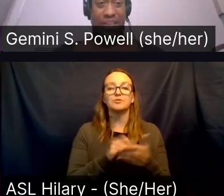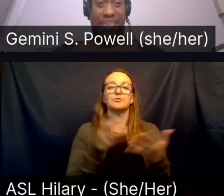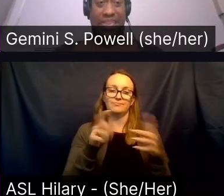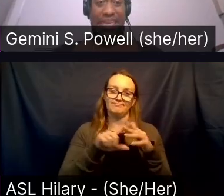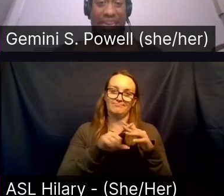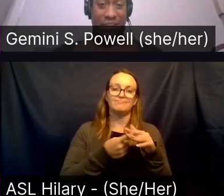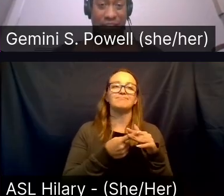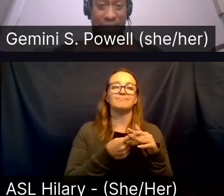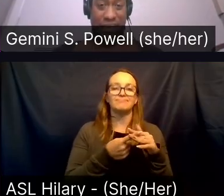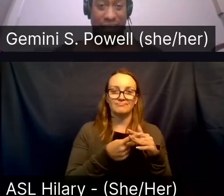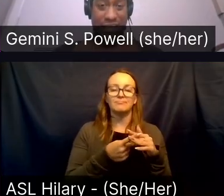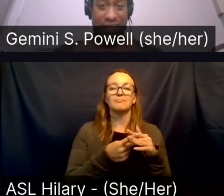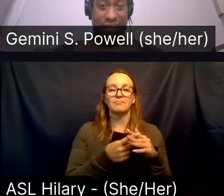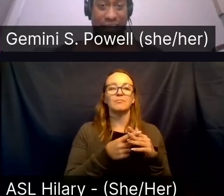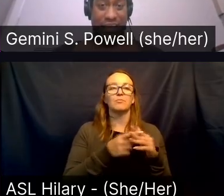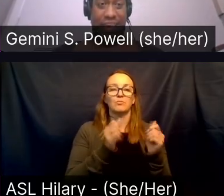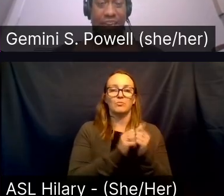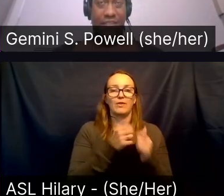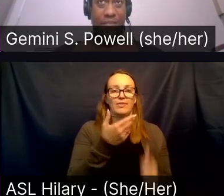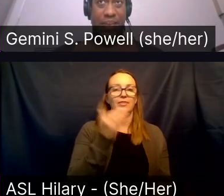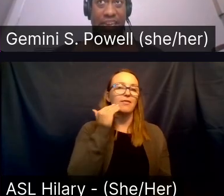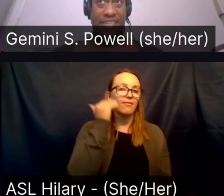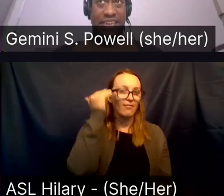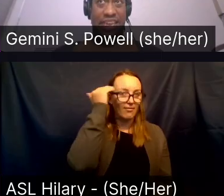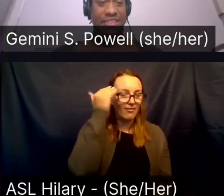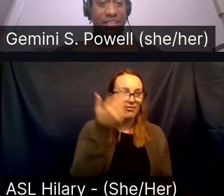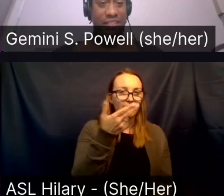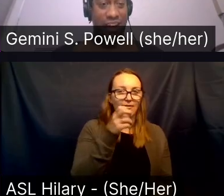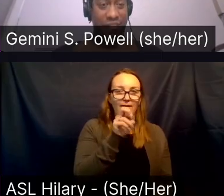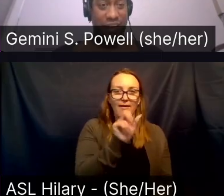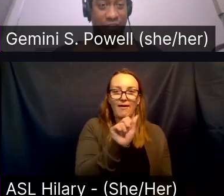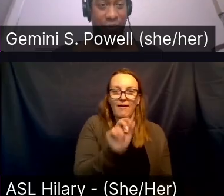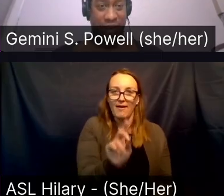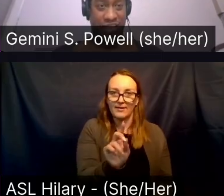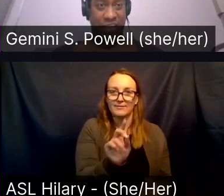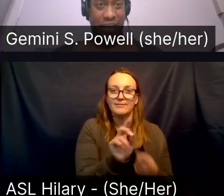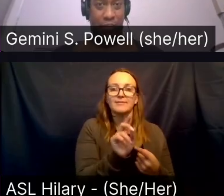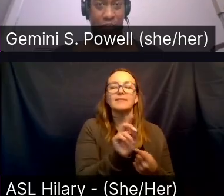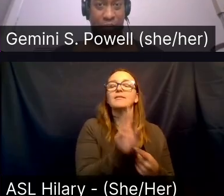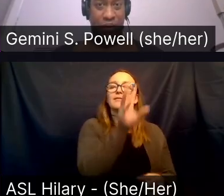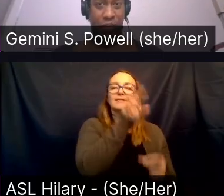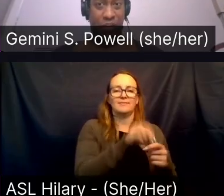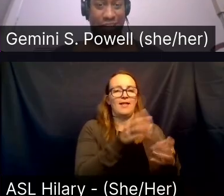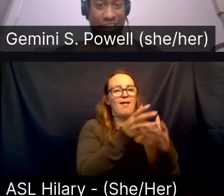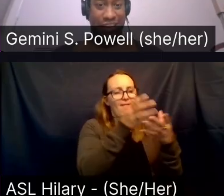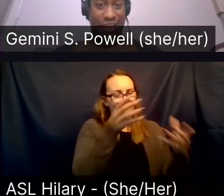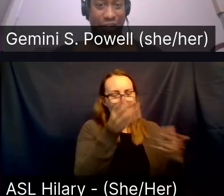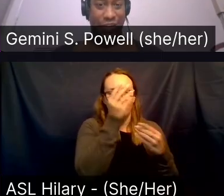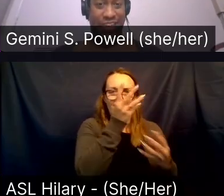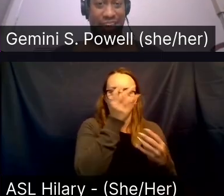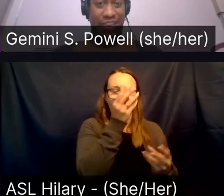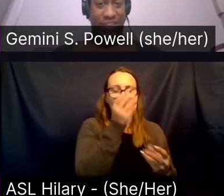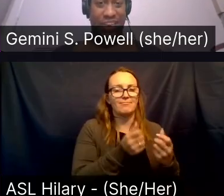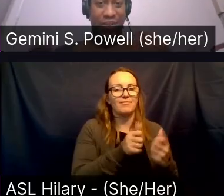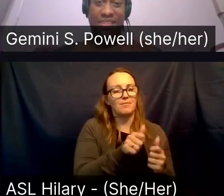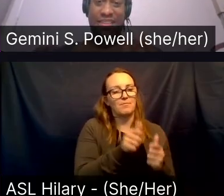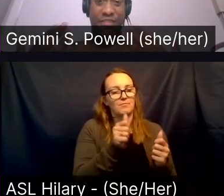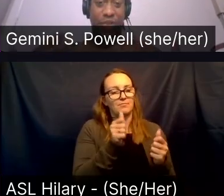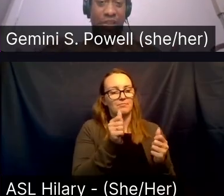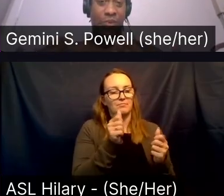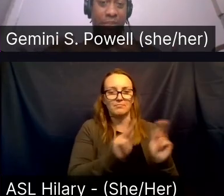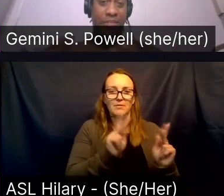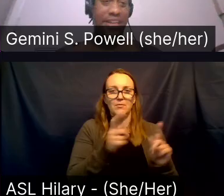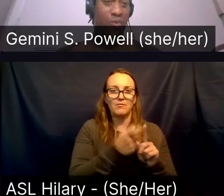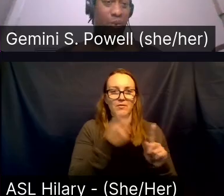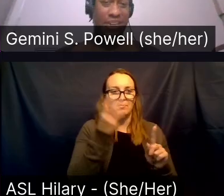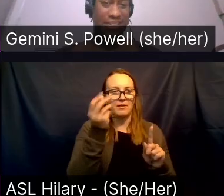by building the head of the page. The head of the page contains a lot of information that most people on the other side, on the outside